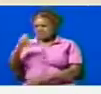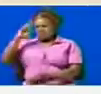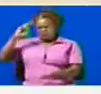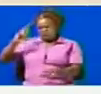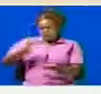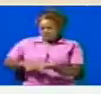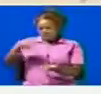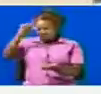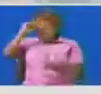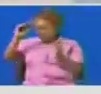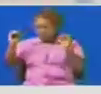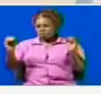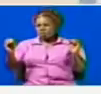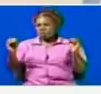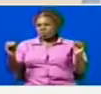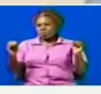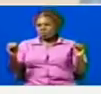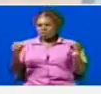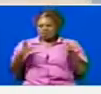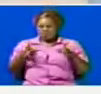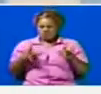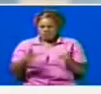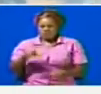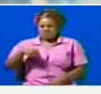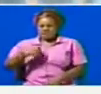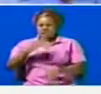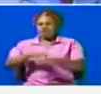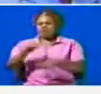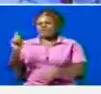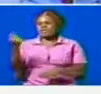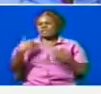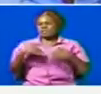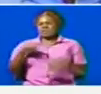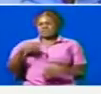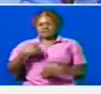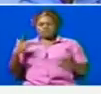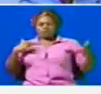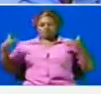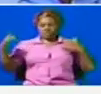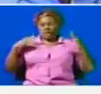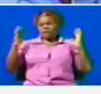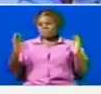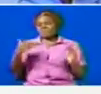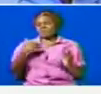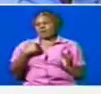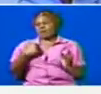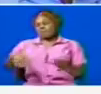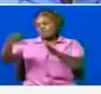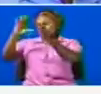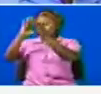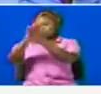recognize a regime that they say is keen to force itself on Kenyans. We are deeply concerned that Jubilee has